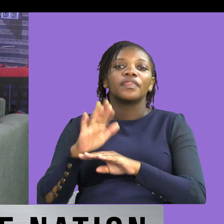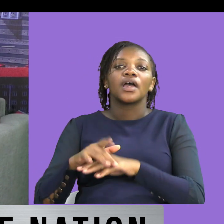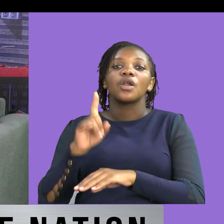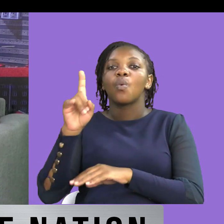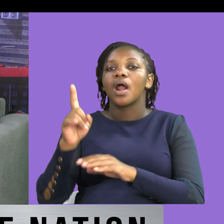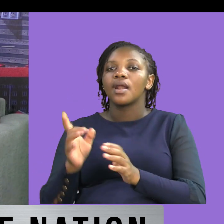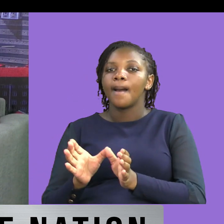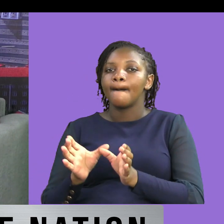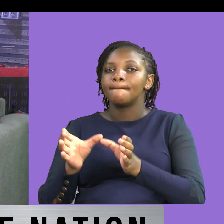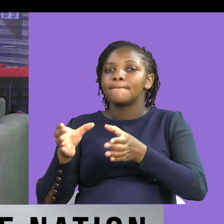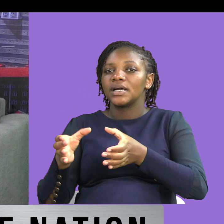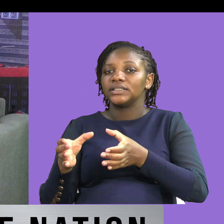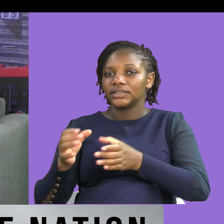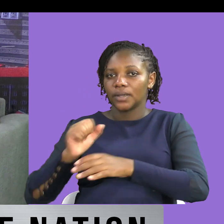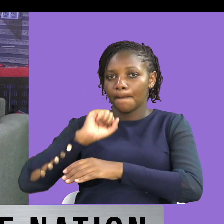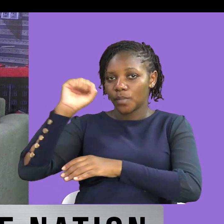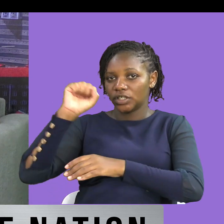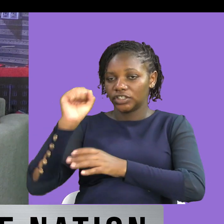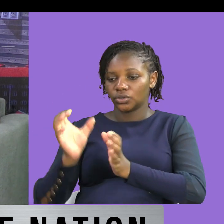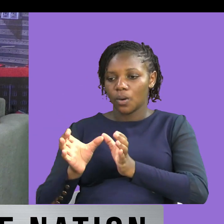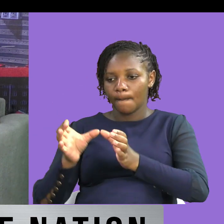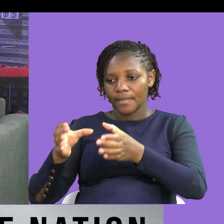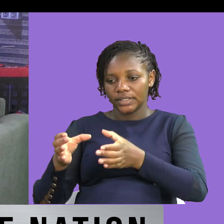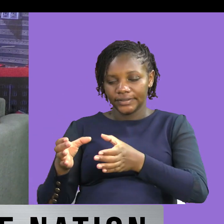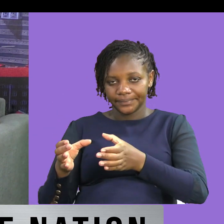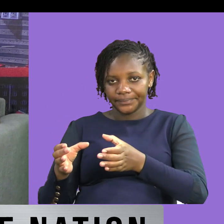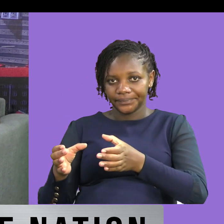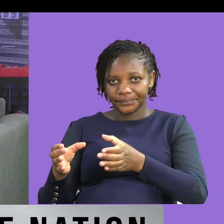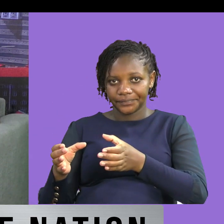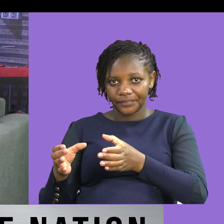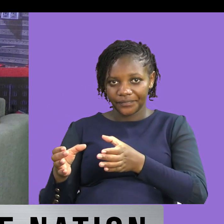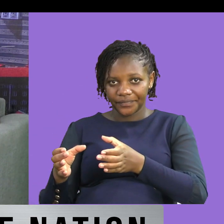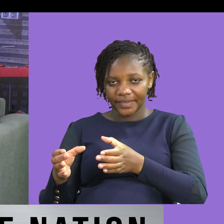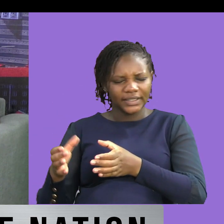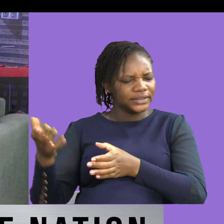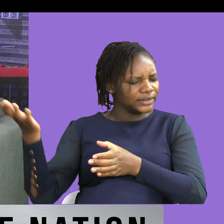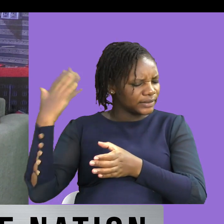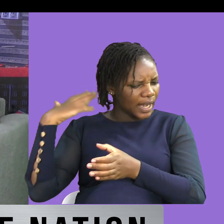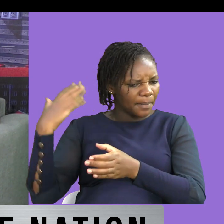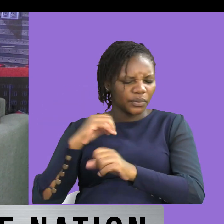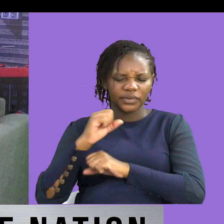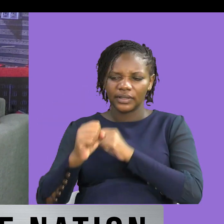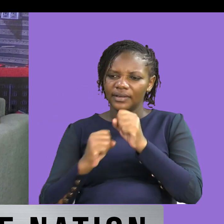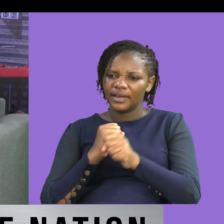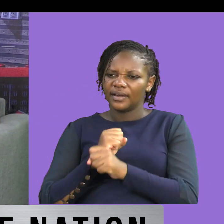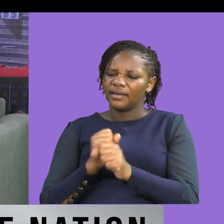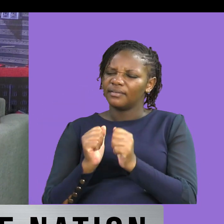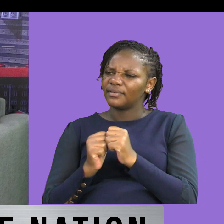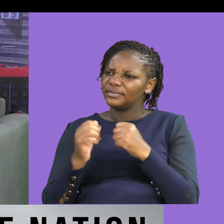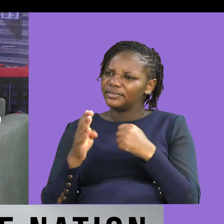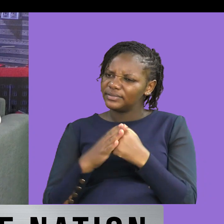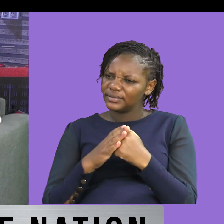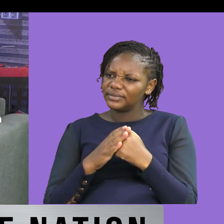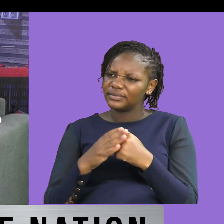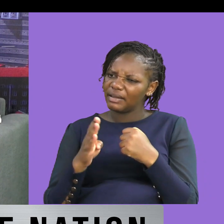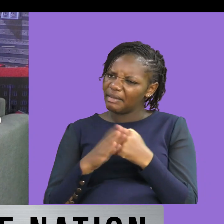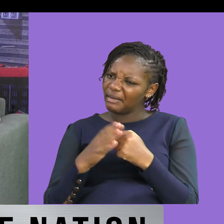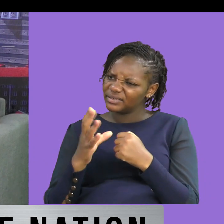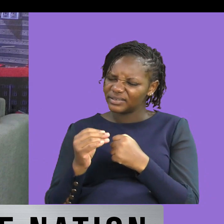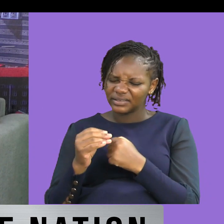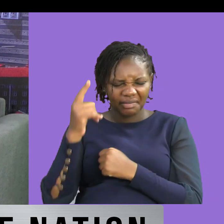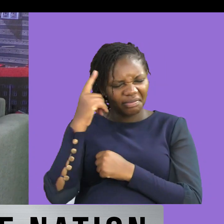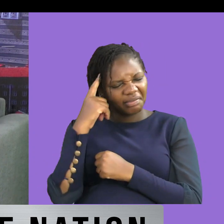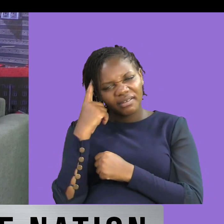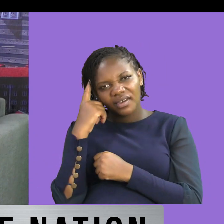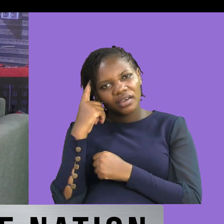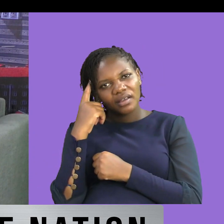I don't know whether you were I was very conscious lucid and I knew a lot of things. And I can give you a very good history.